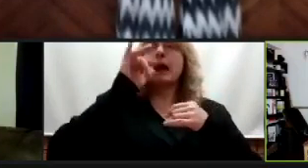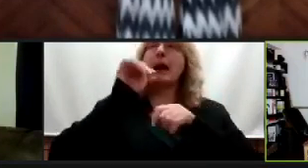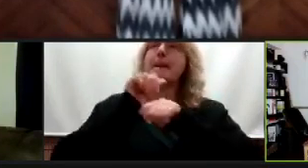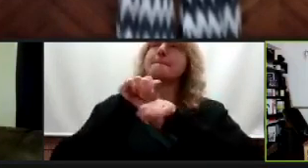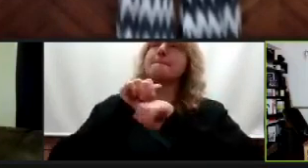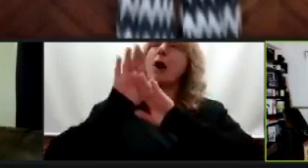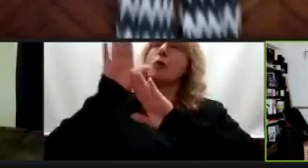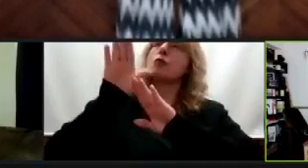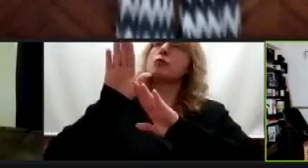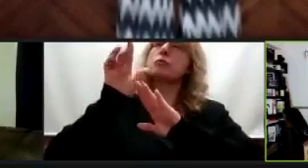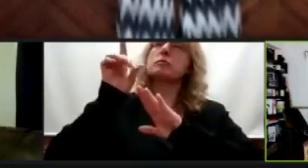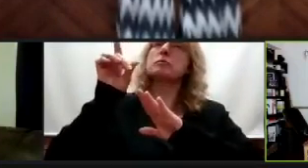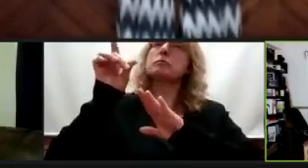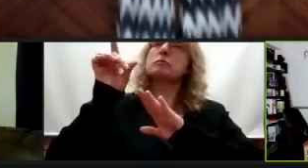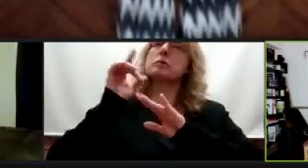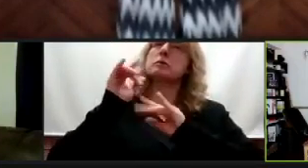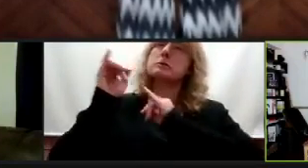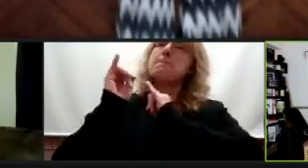am strong.